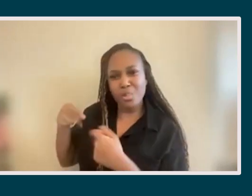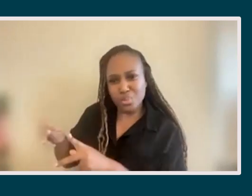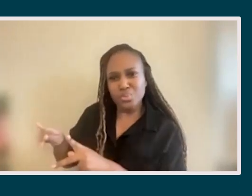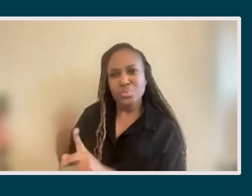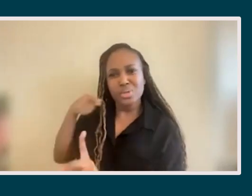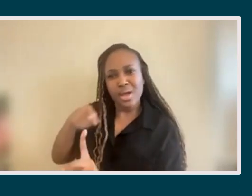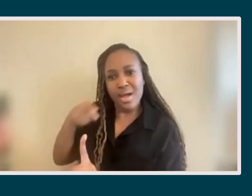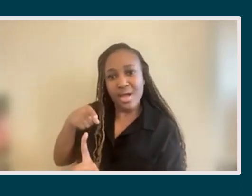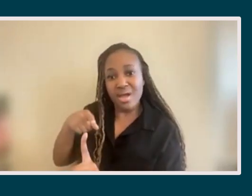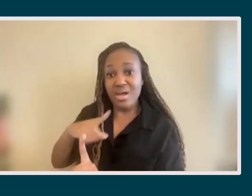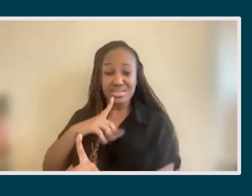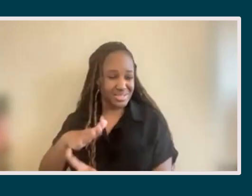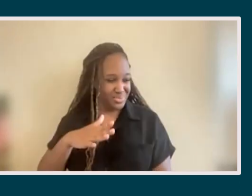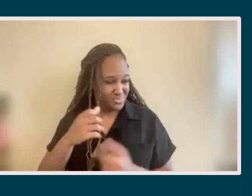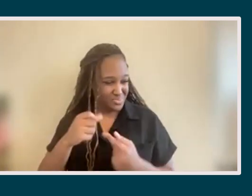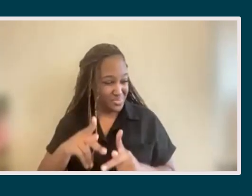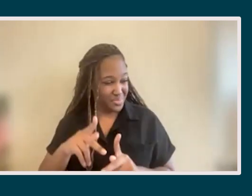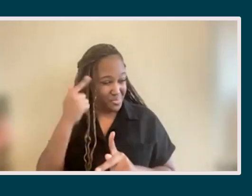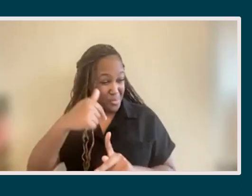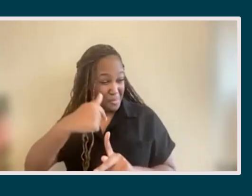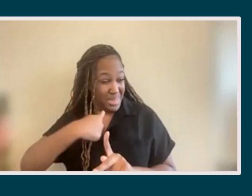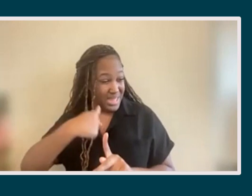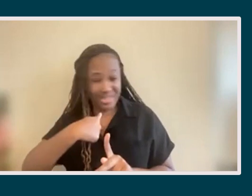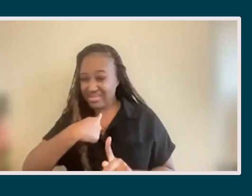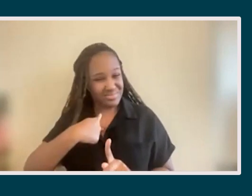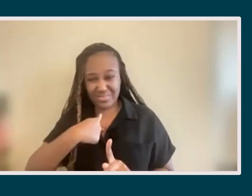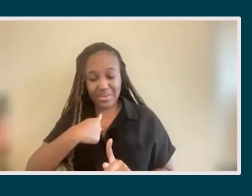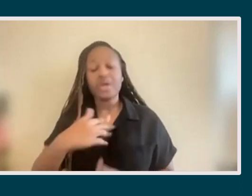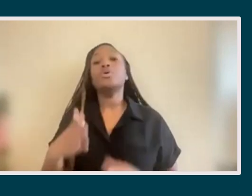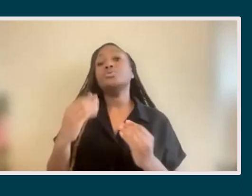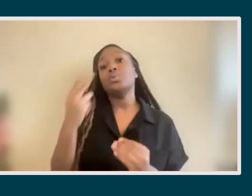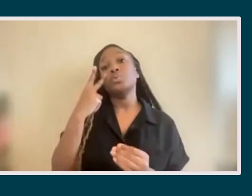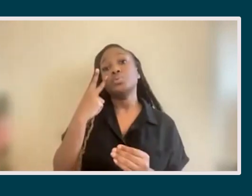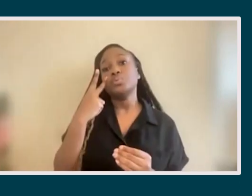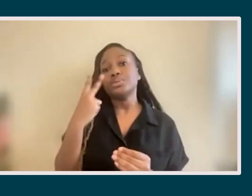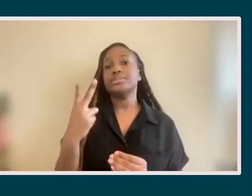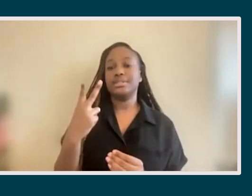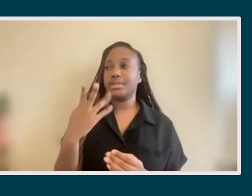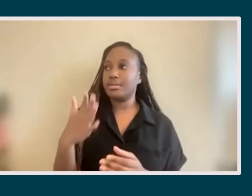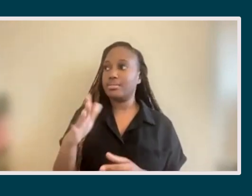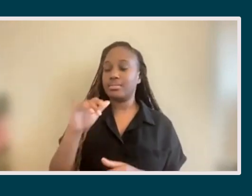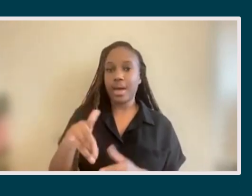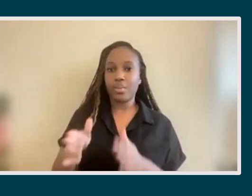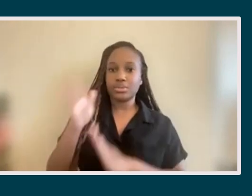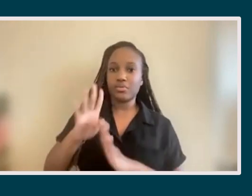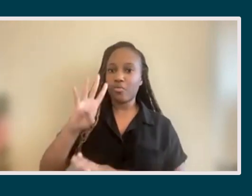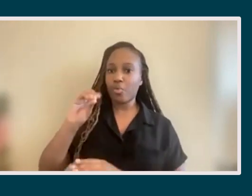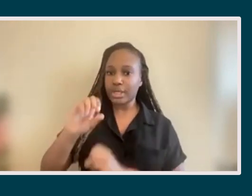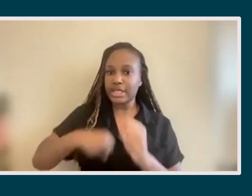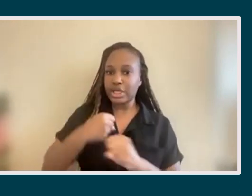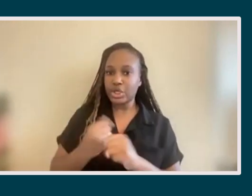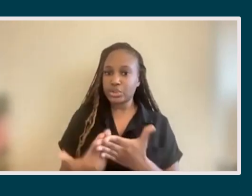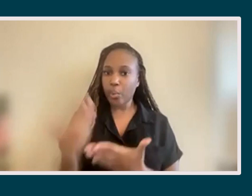you convinced them to give me a chance? And so you see, that was, 40 some years ago.